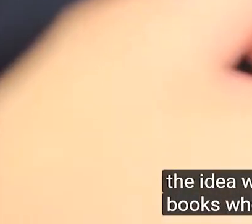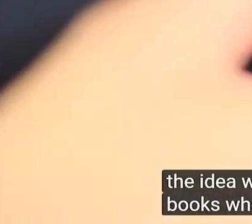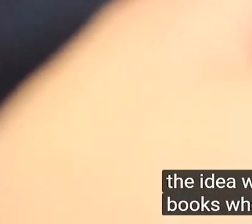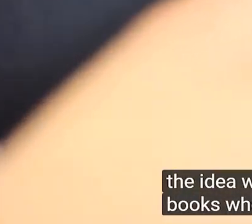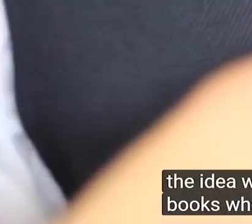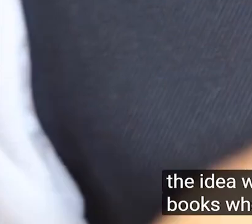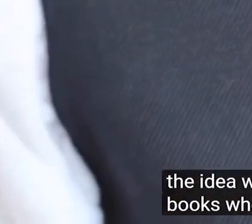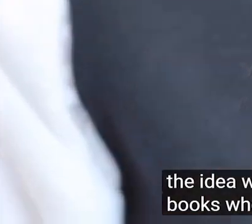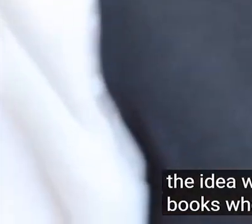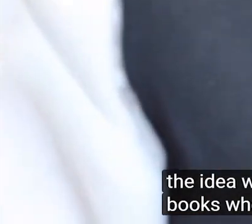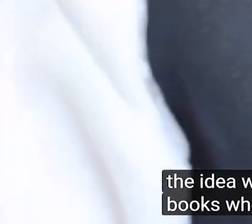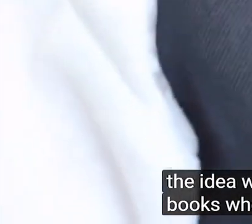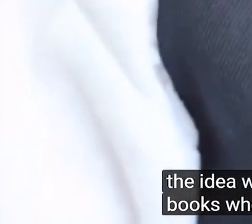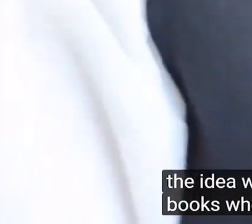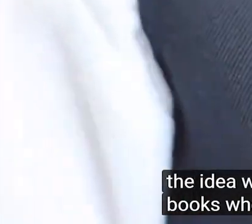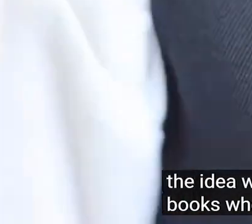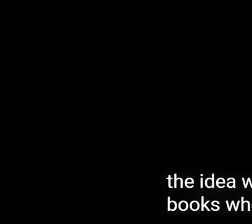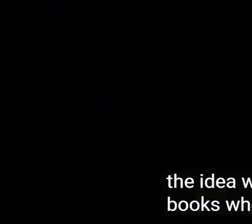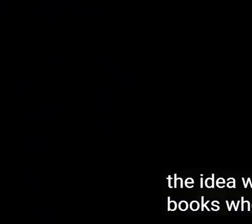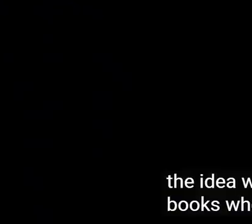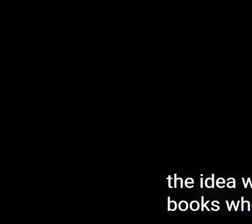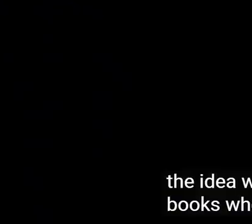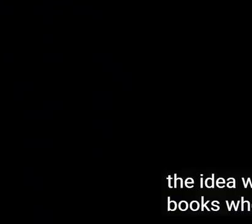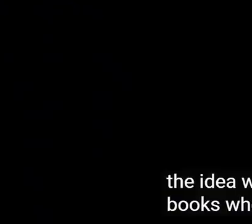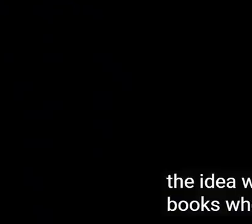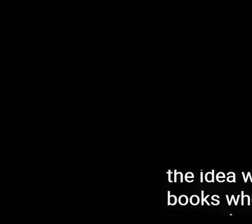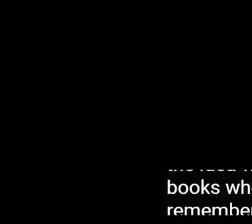I am done, I get my reward.